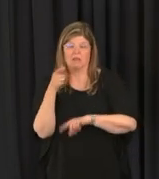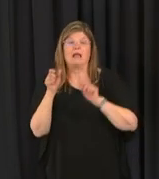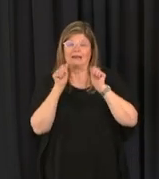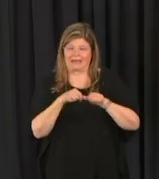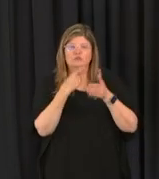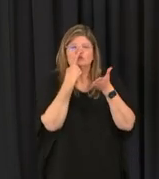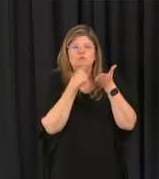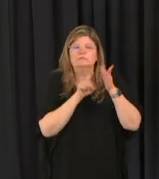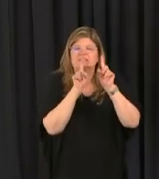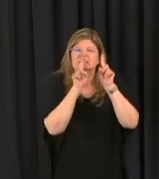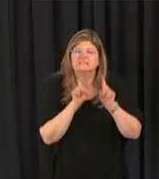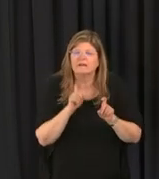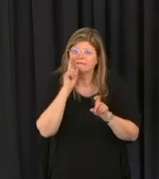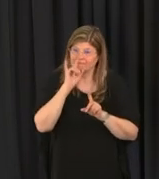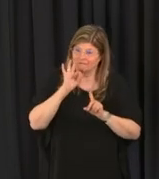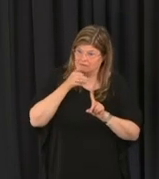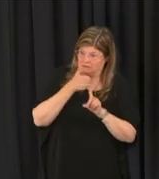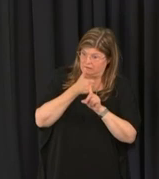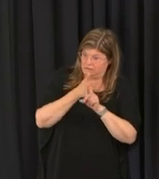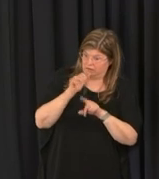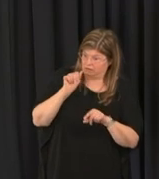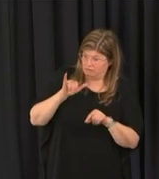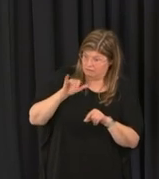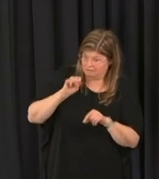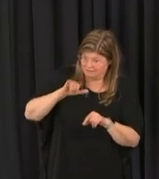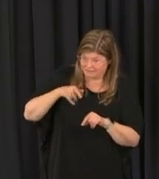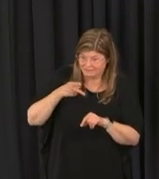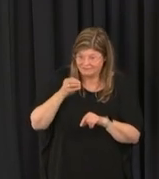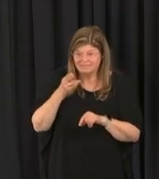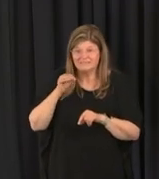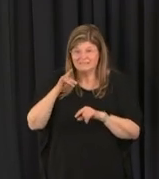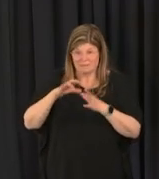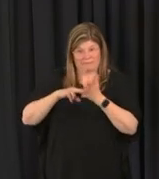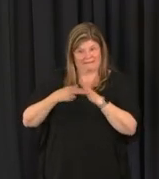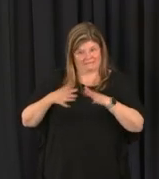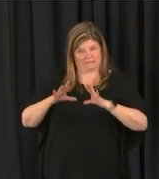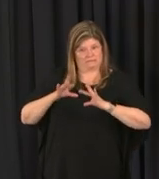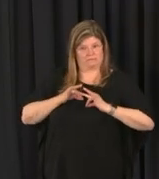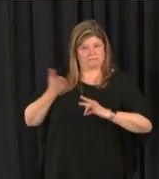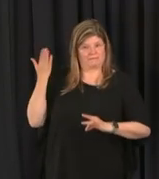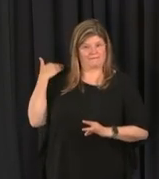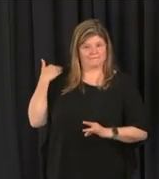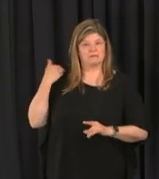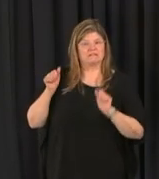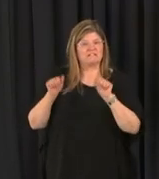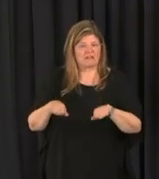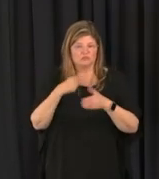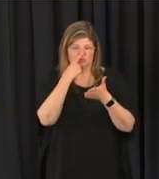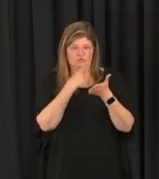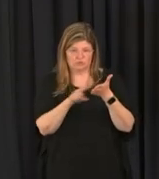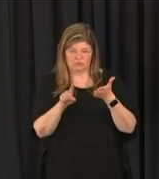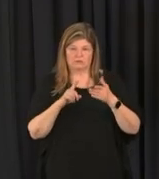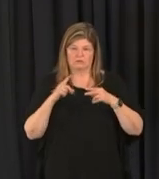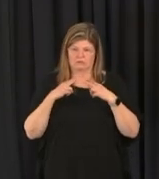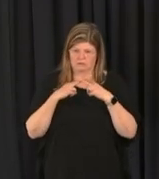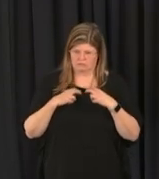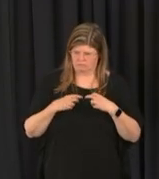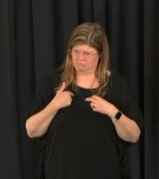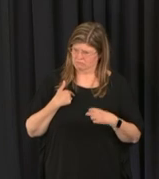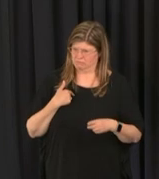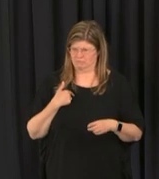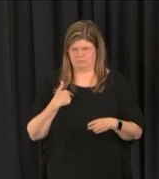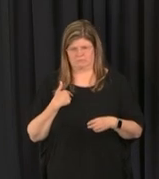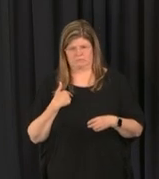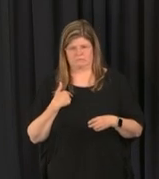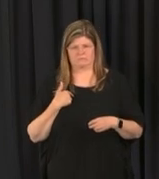anyone ever has symptoms of COVID-19, they should isolate immediately and be tested regardless of their vaccination